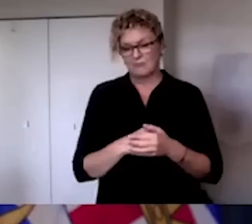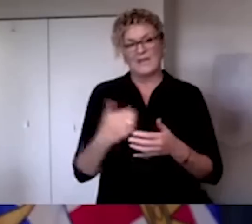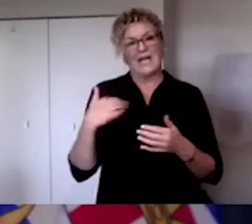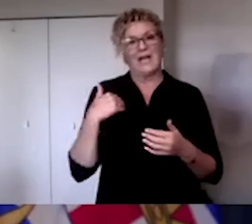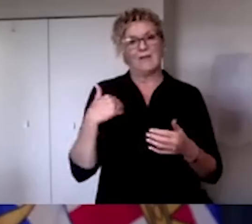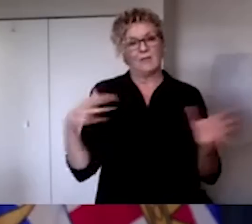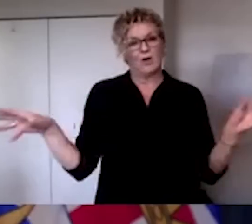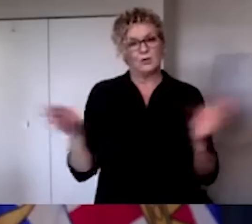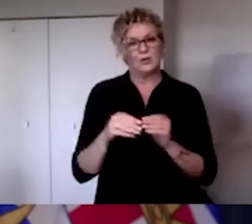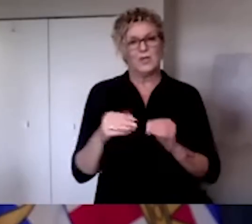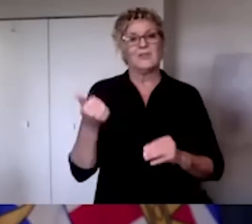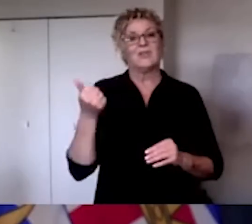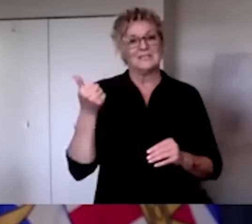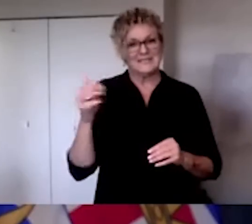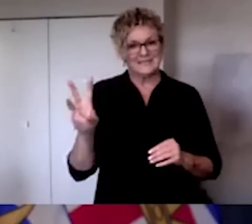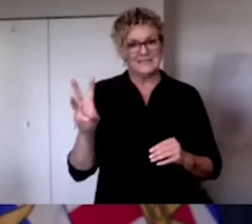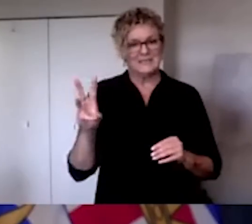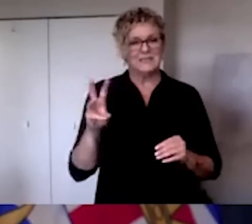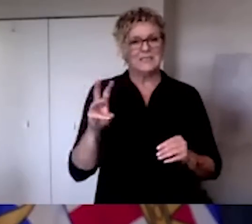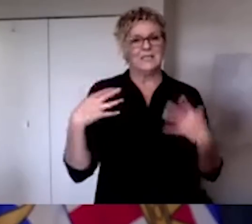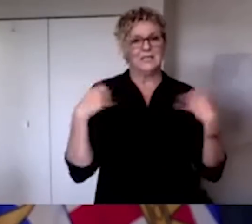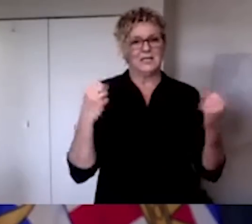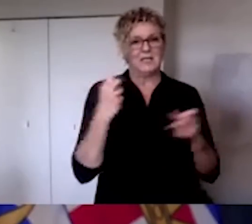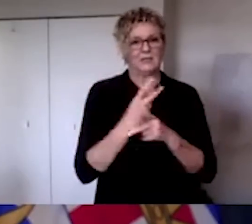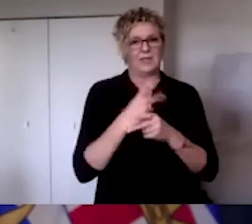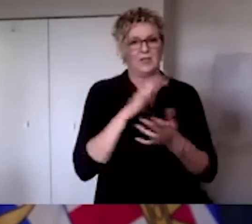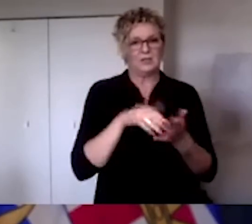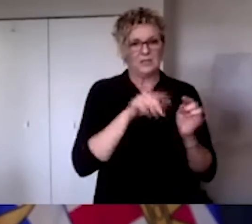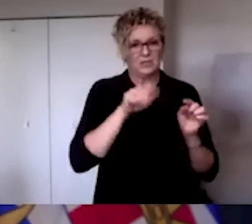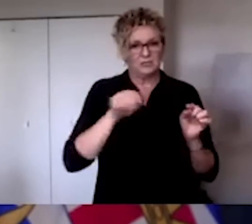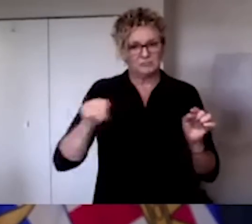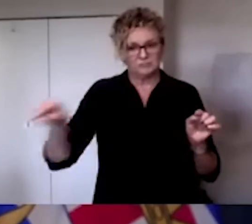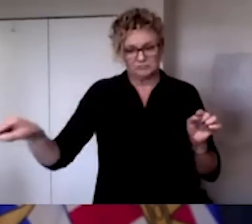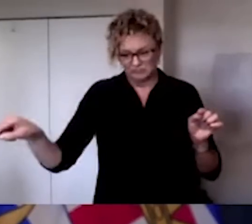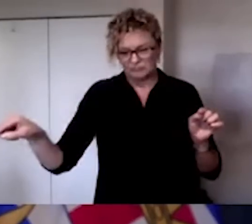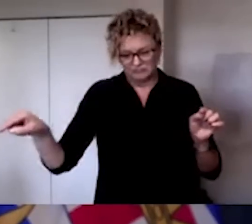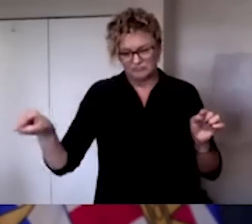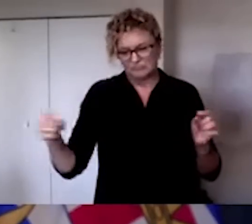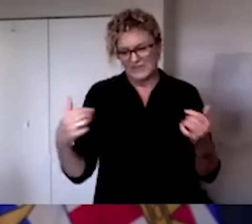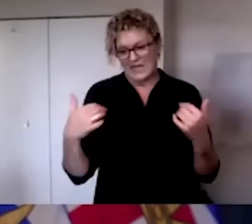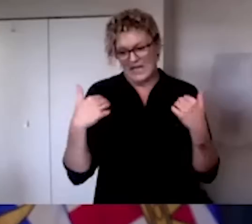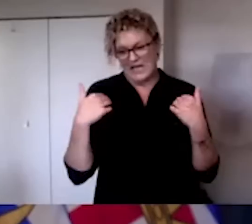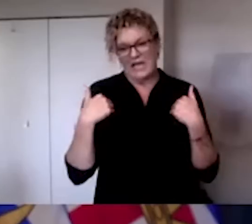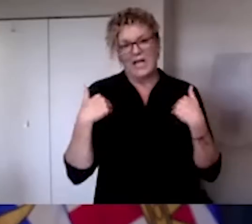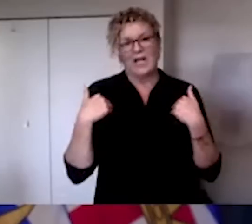now been declared over, leaving us with 16 active outbreaks in our healthcare system,